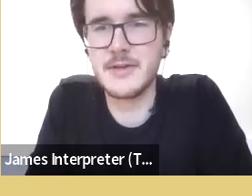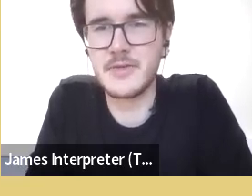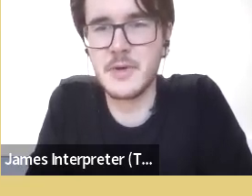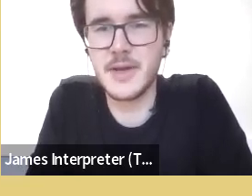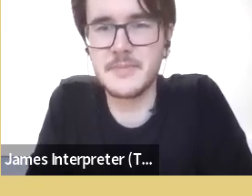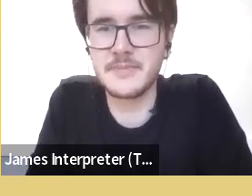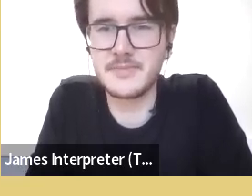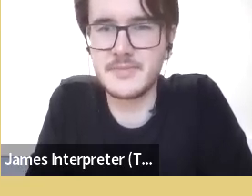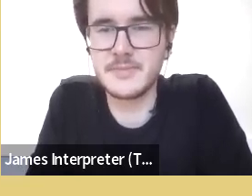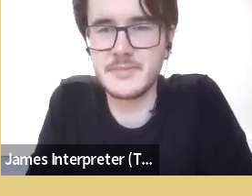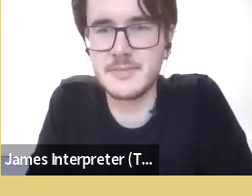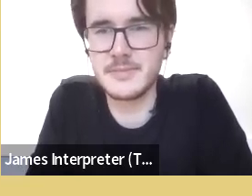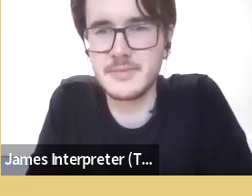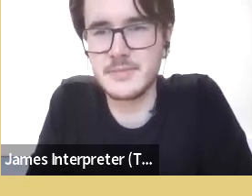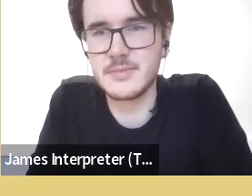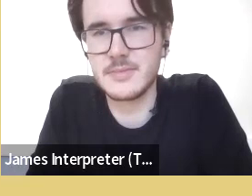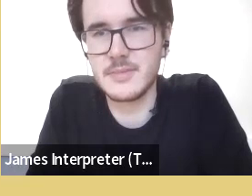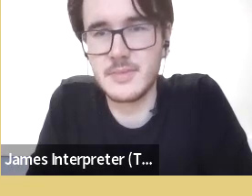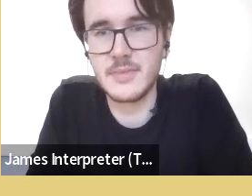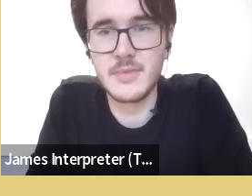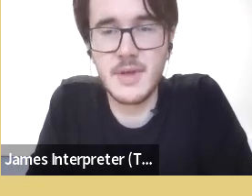This is a sign for morning.